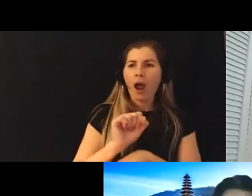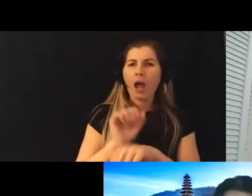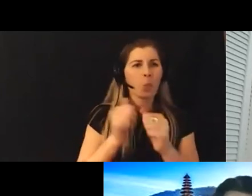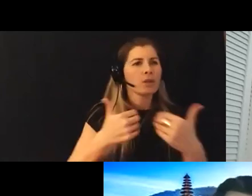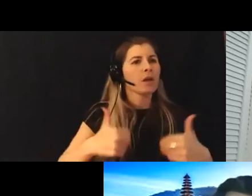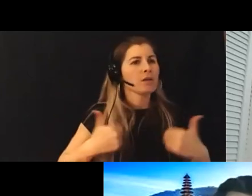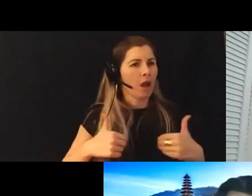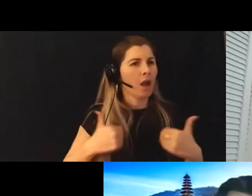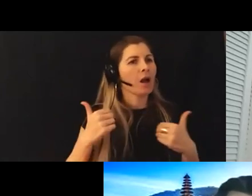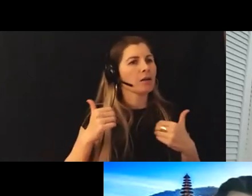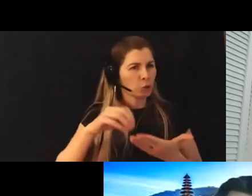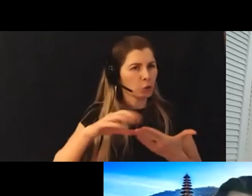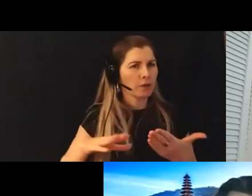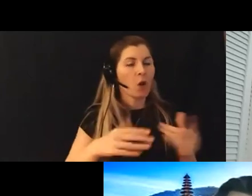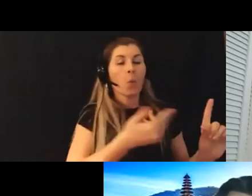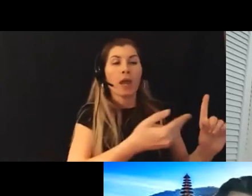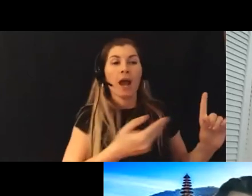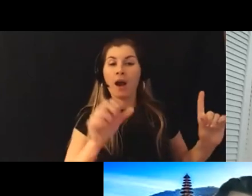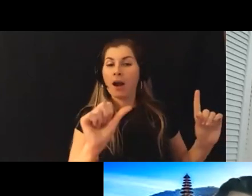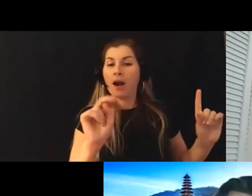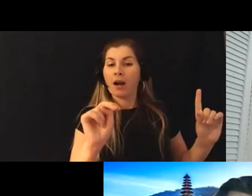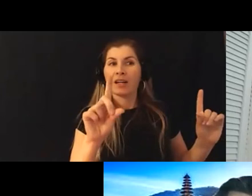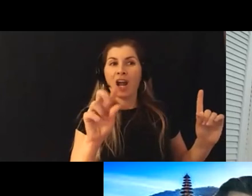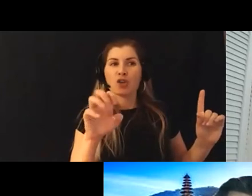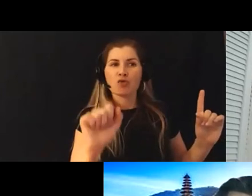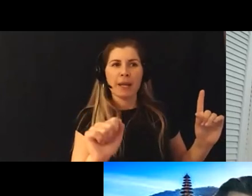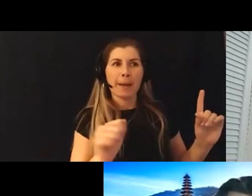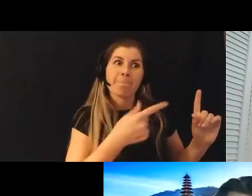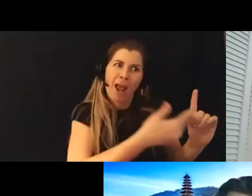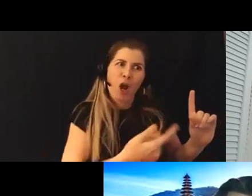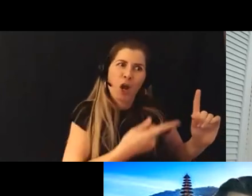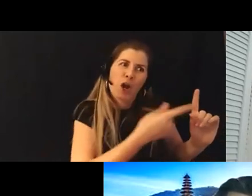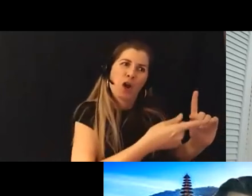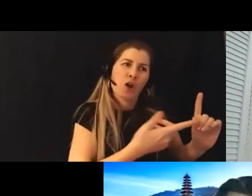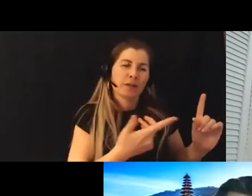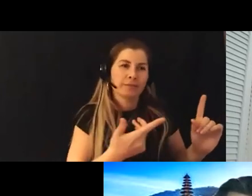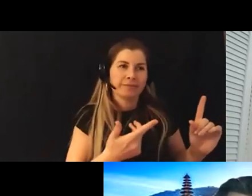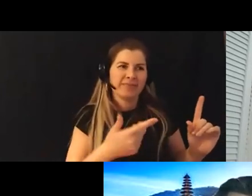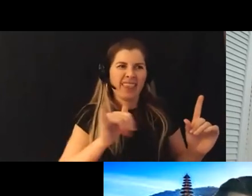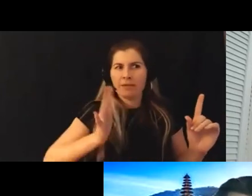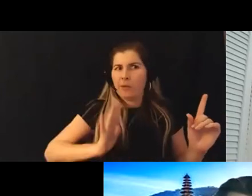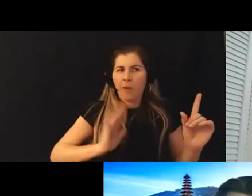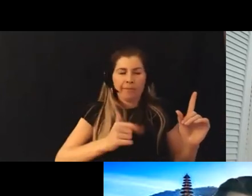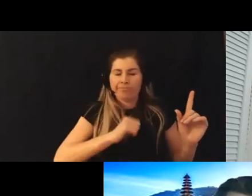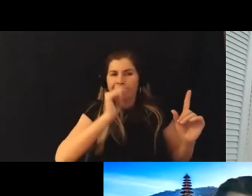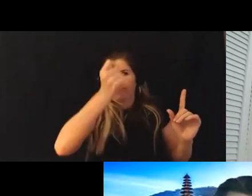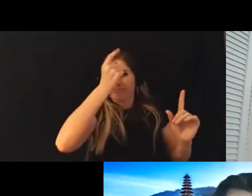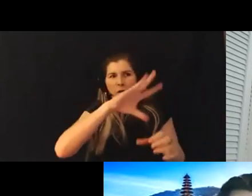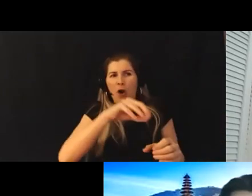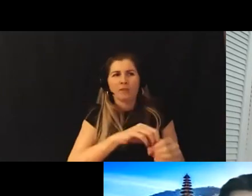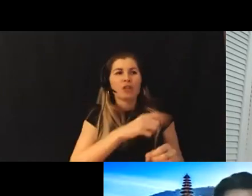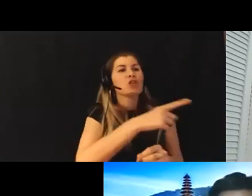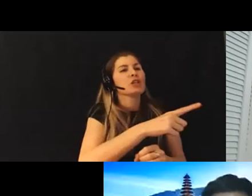So we ended up hiring Andrea, who did what I didn't even, wasn't even able to articulate at the time, who did a series of theater